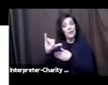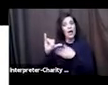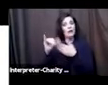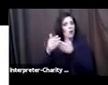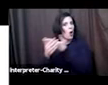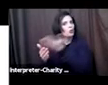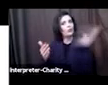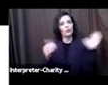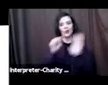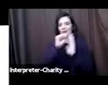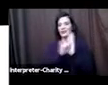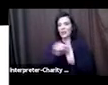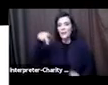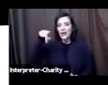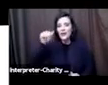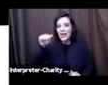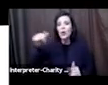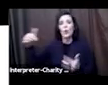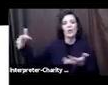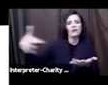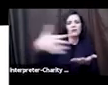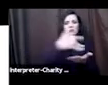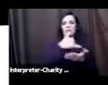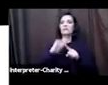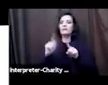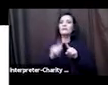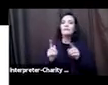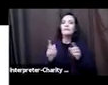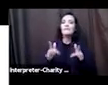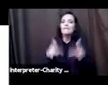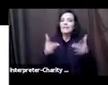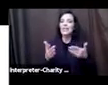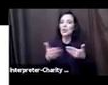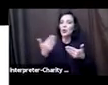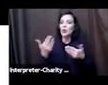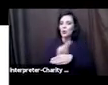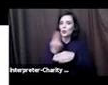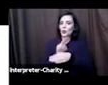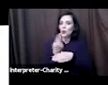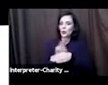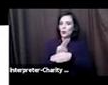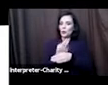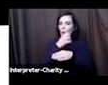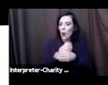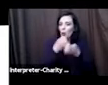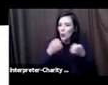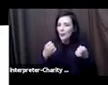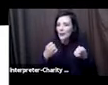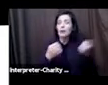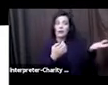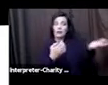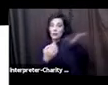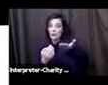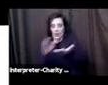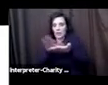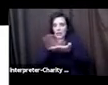Commonwealth, we collect gently used items. We clean them up